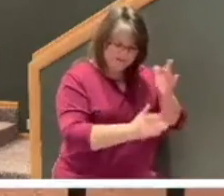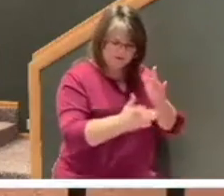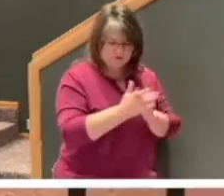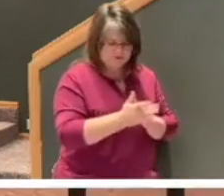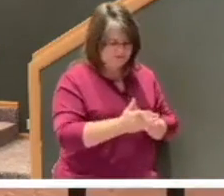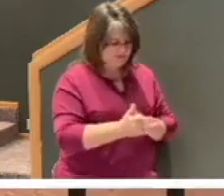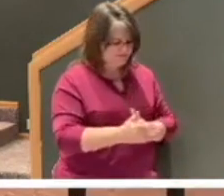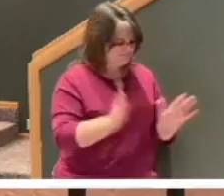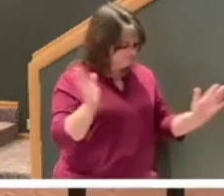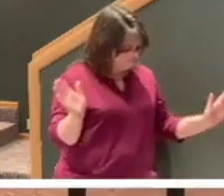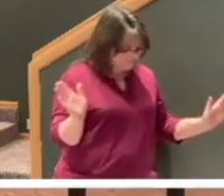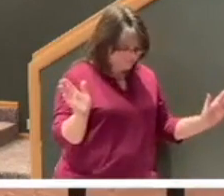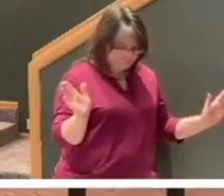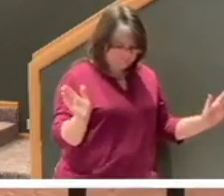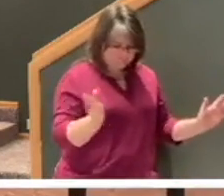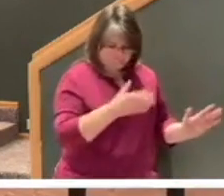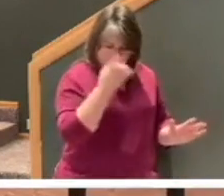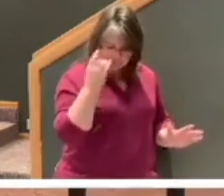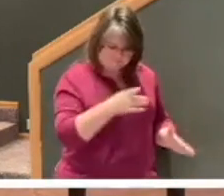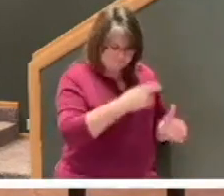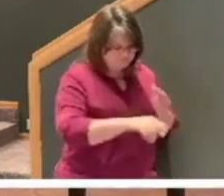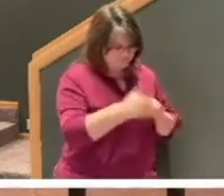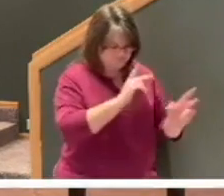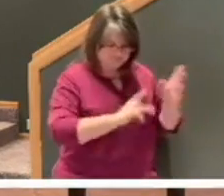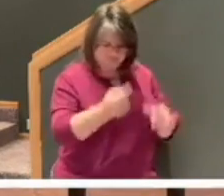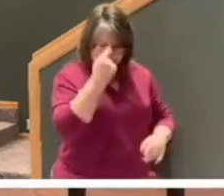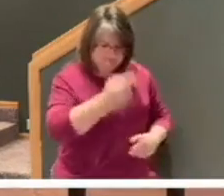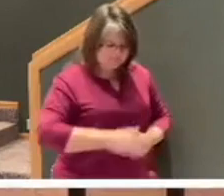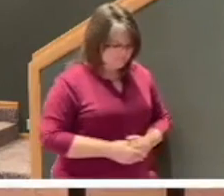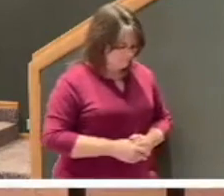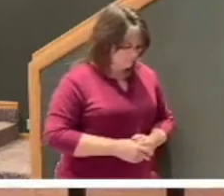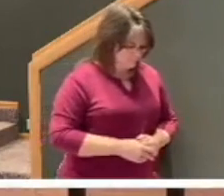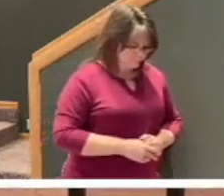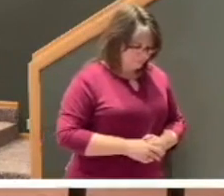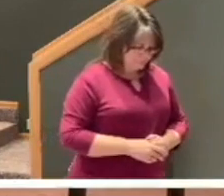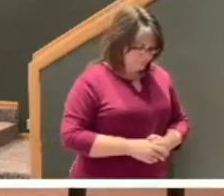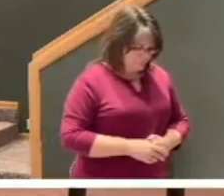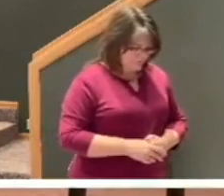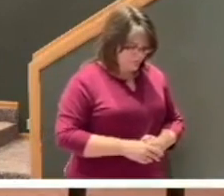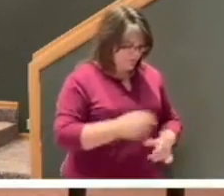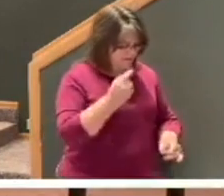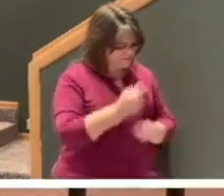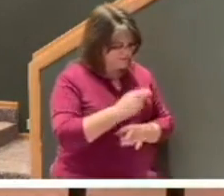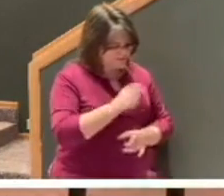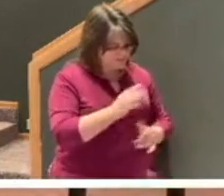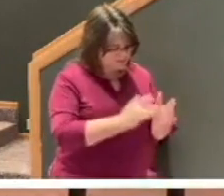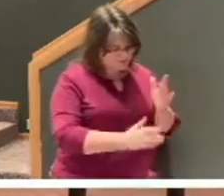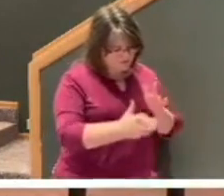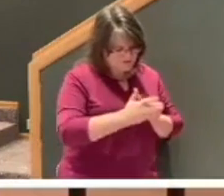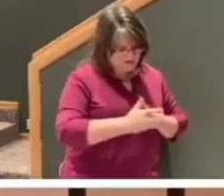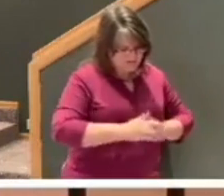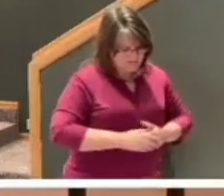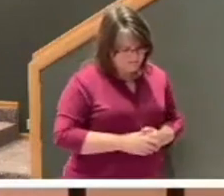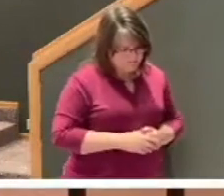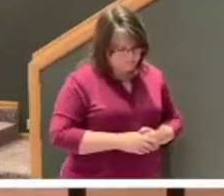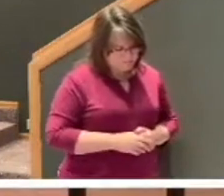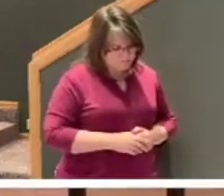need Jesus. I don't even give a flip on what anybody else thinks. I just need Jesus.